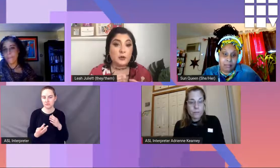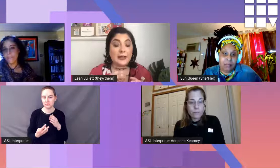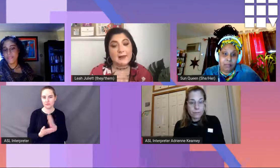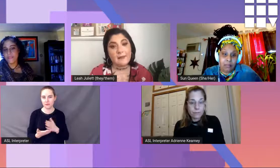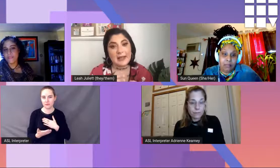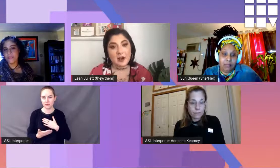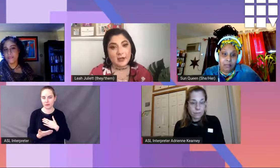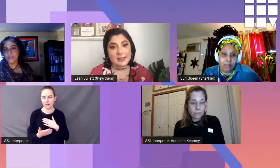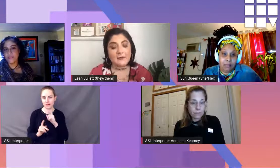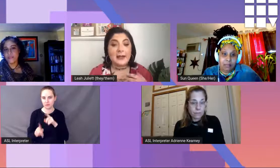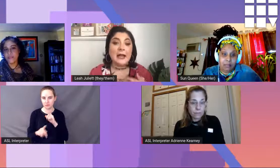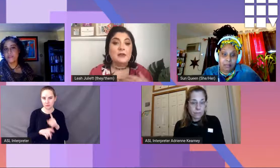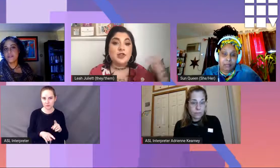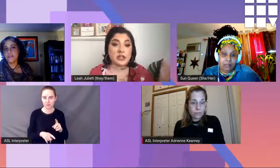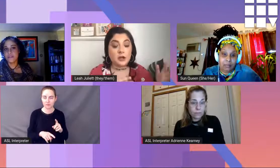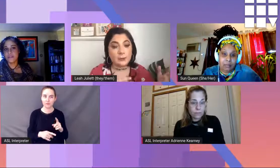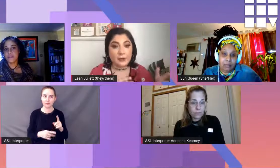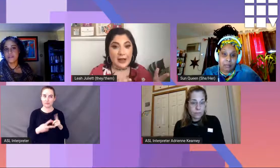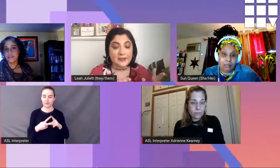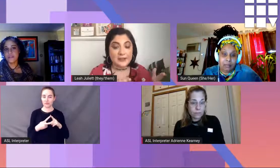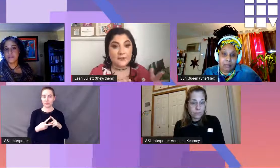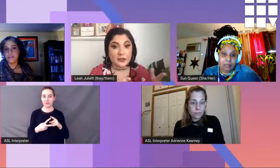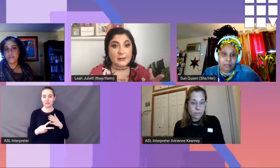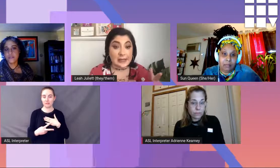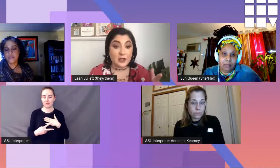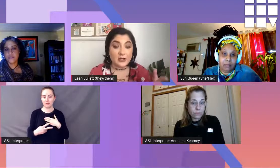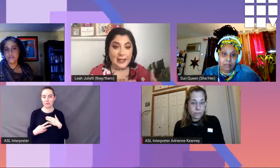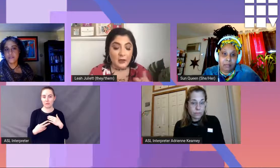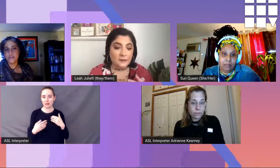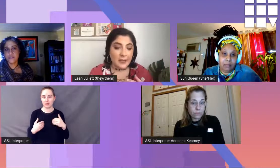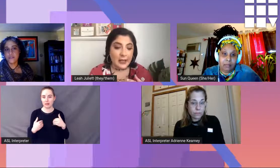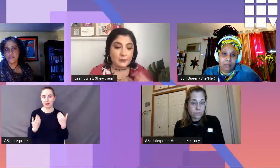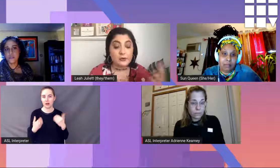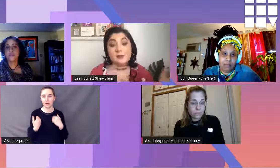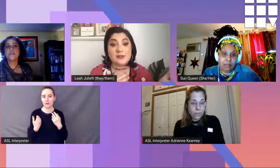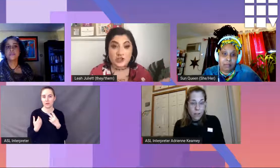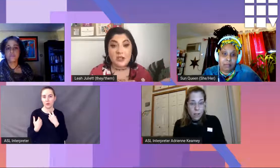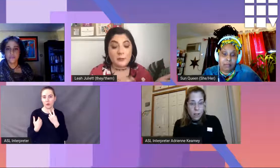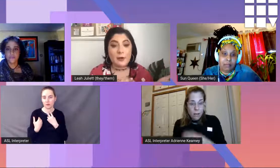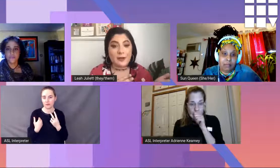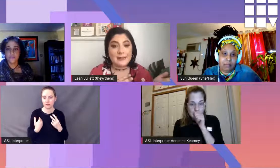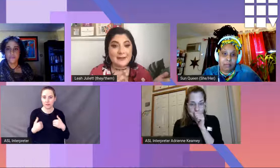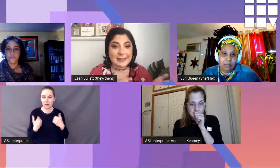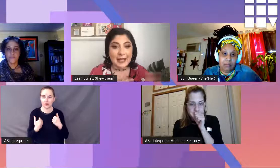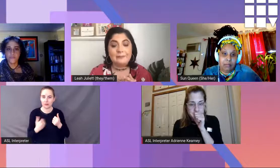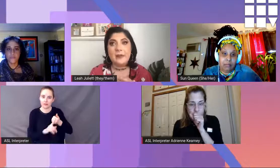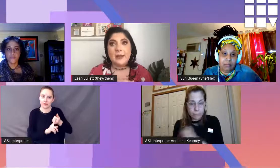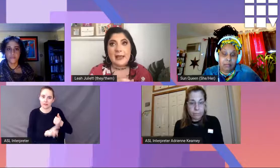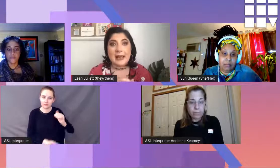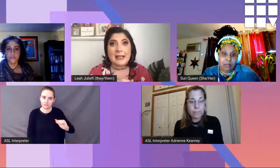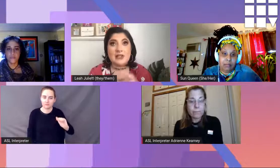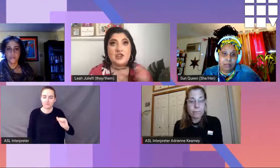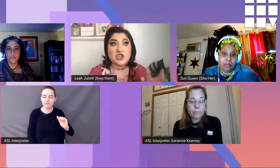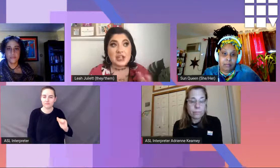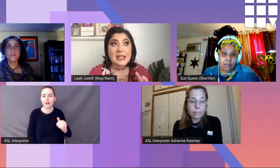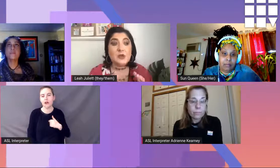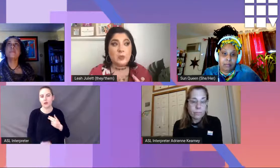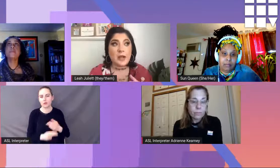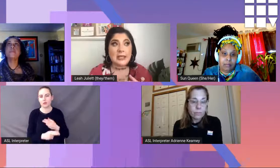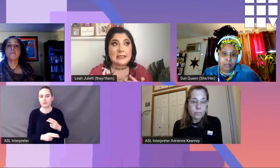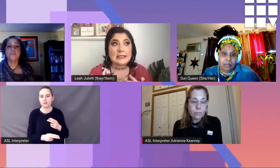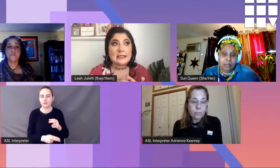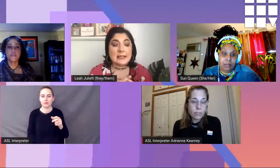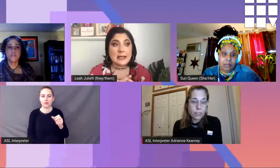is the story of my younger self. And I use she, her pronouns to refer to my younger self, who used she, her pronouns at the time. And